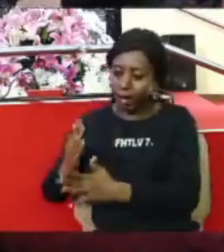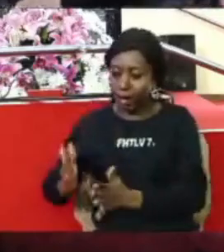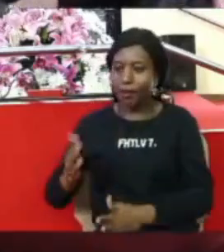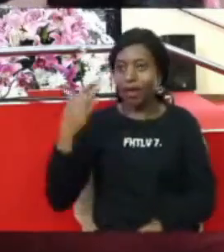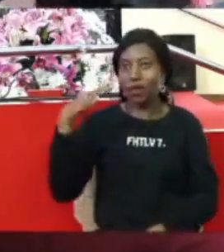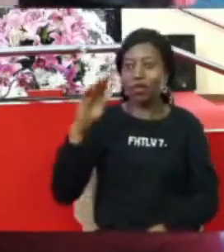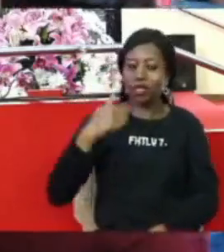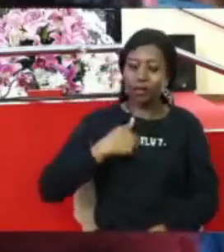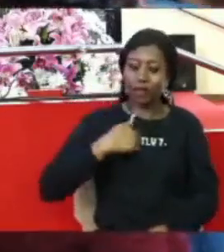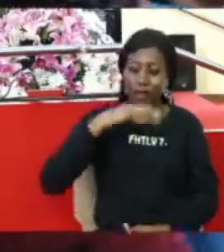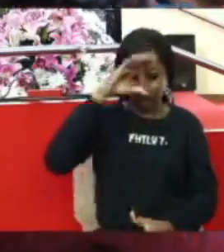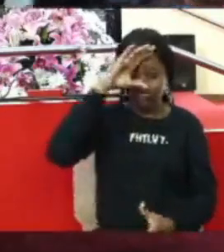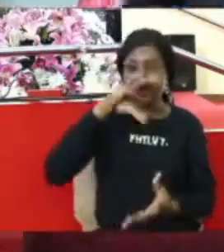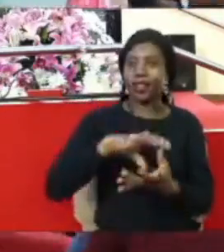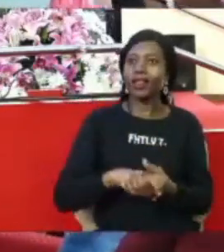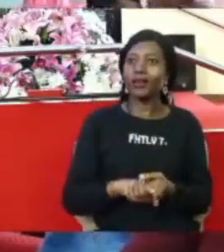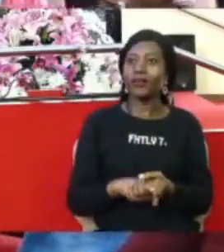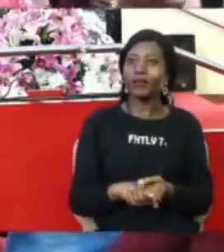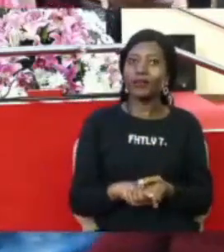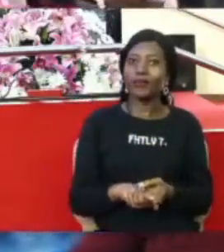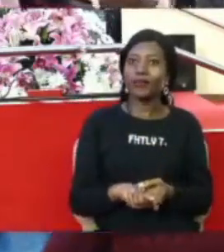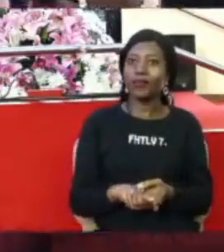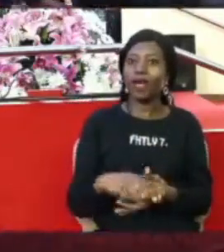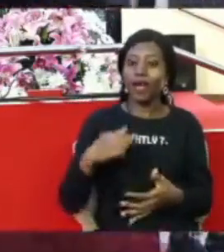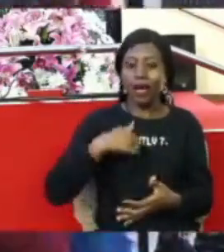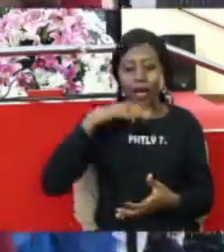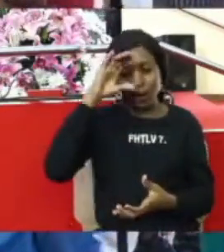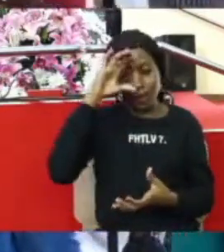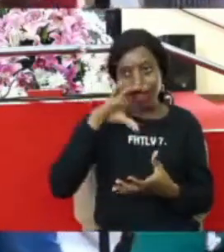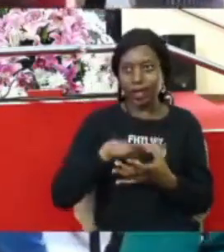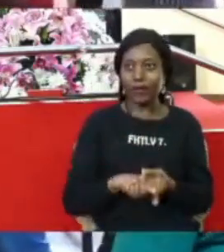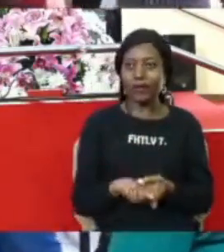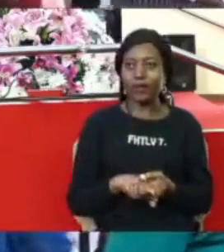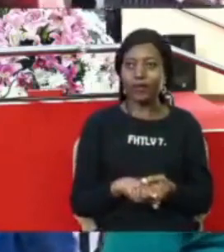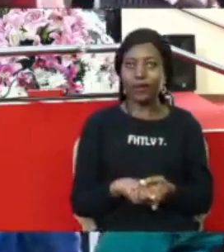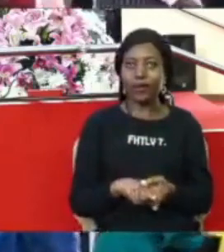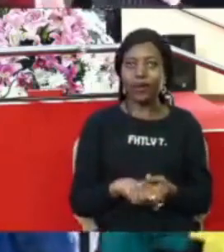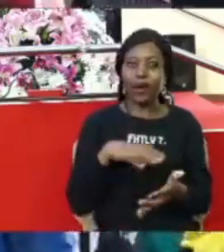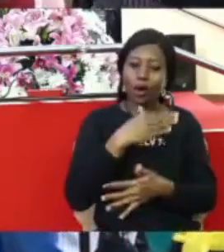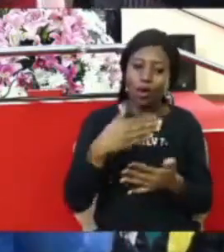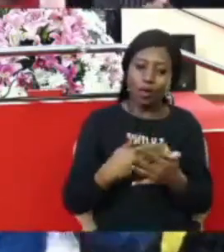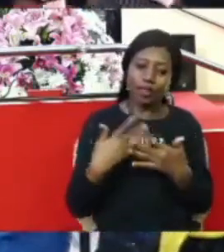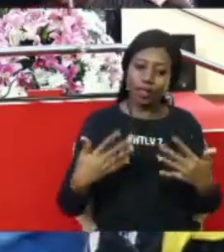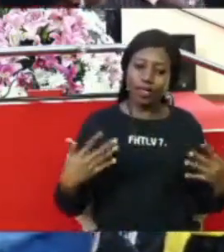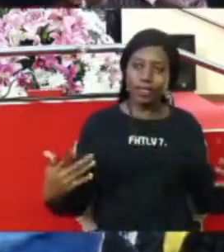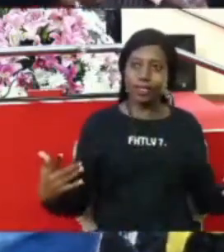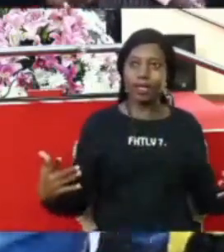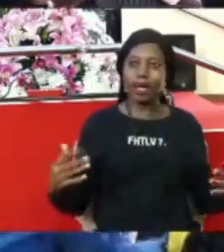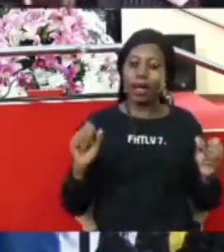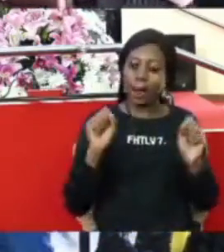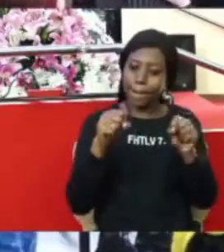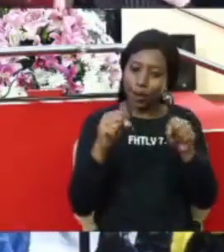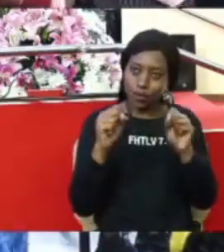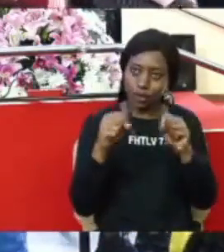you. Look at the one who believes in you. Tell them, I believe. All things are